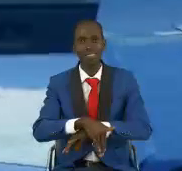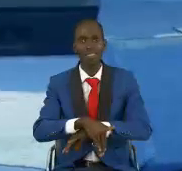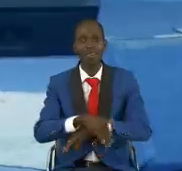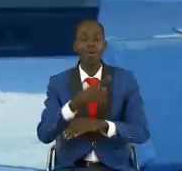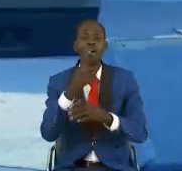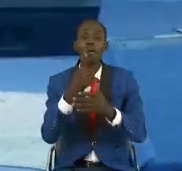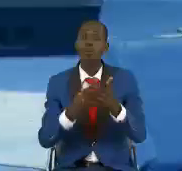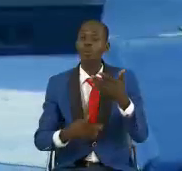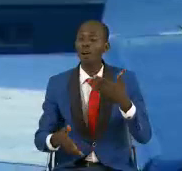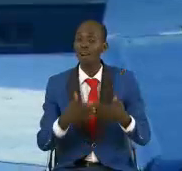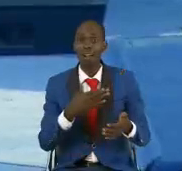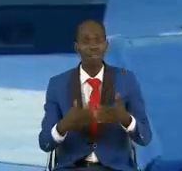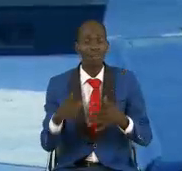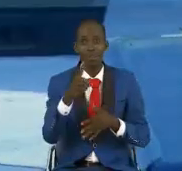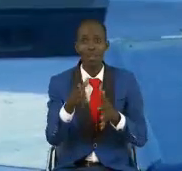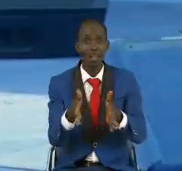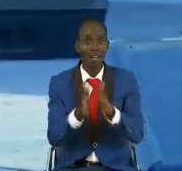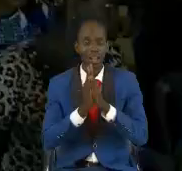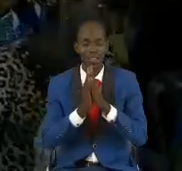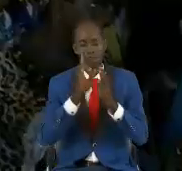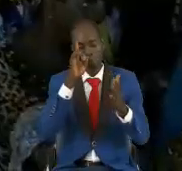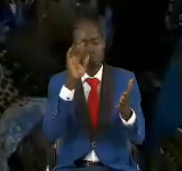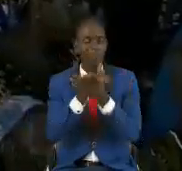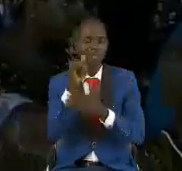Whatsoever you ask, believe it.